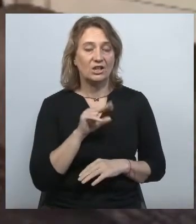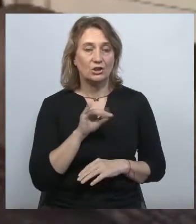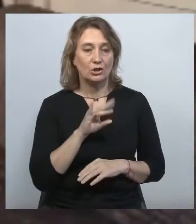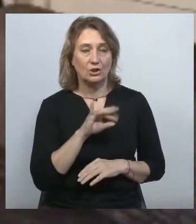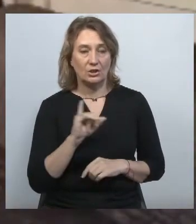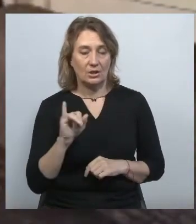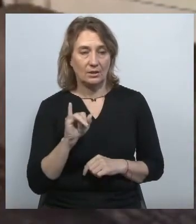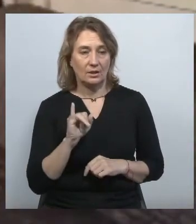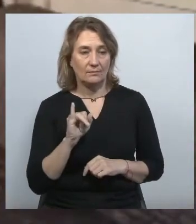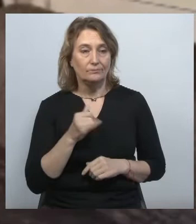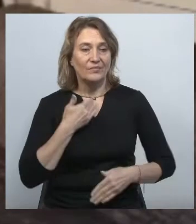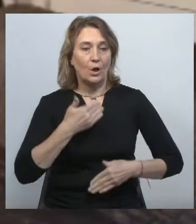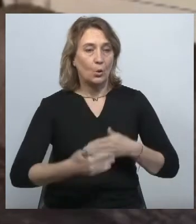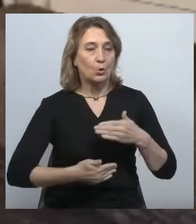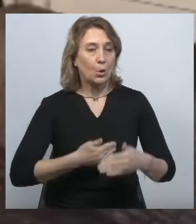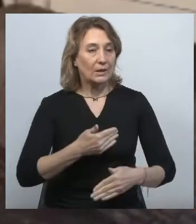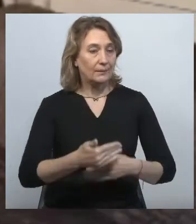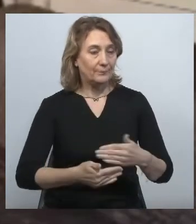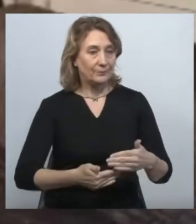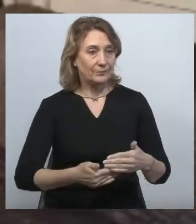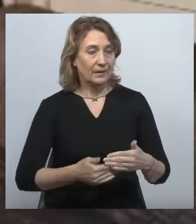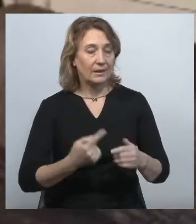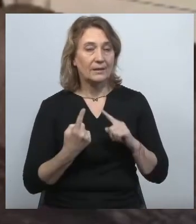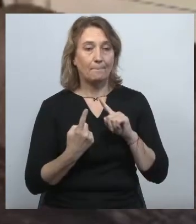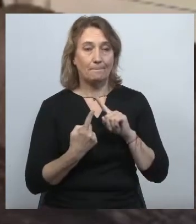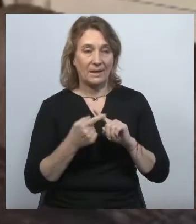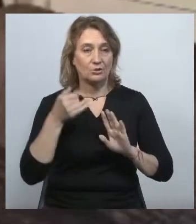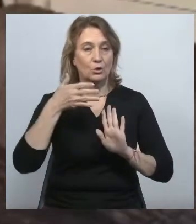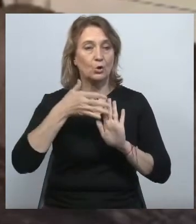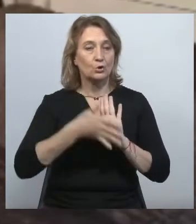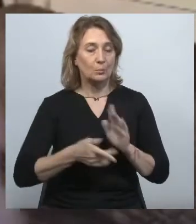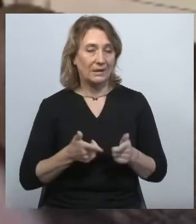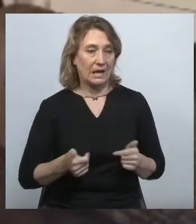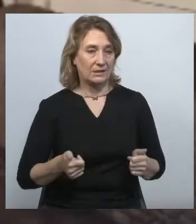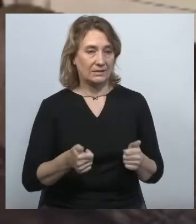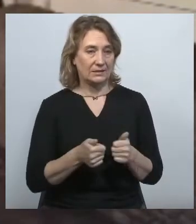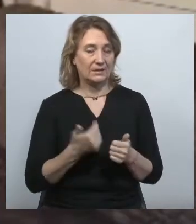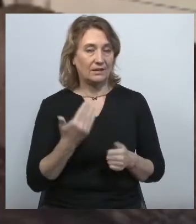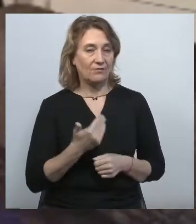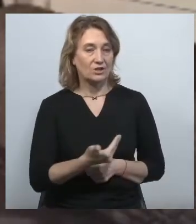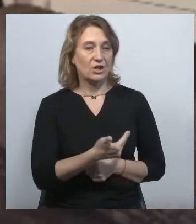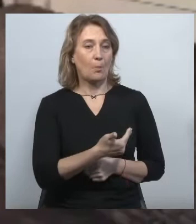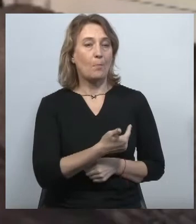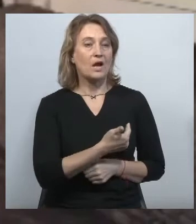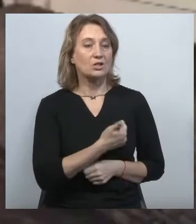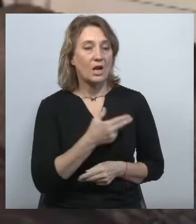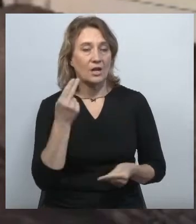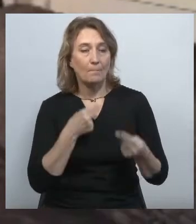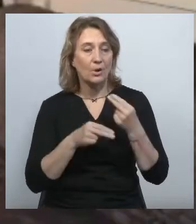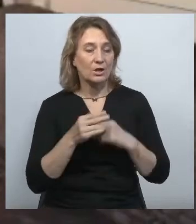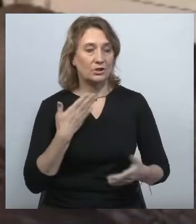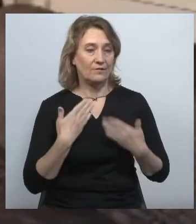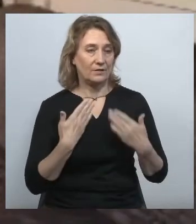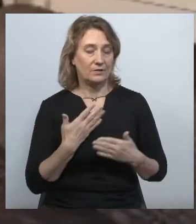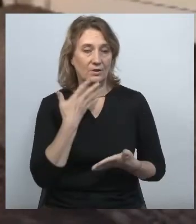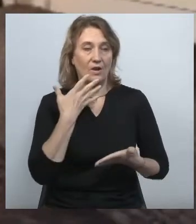is understanding as an organisation that you want to improve your relationship with your own audience and